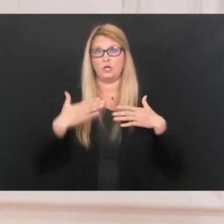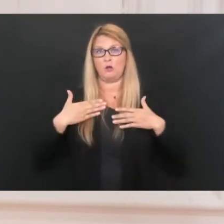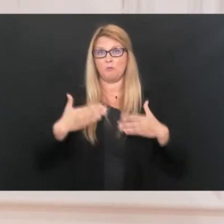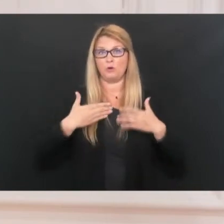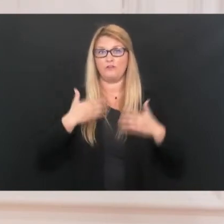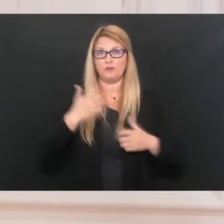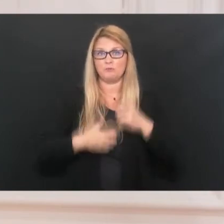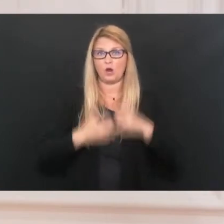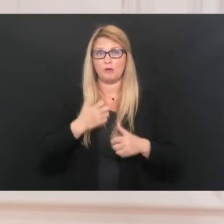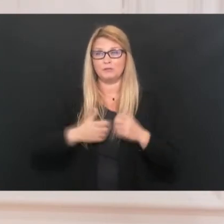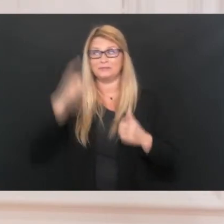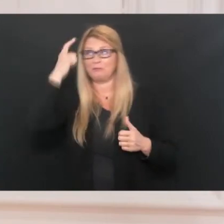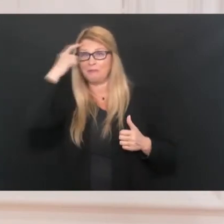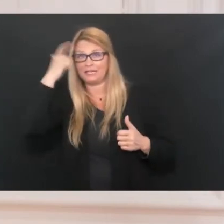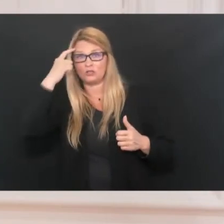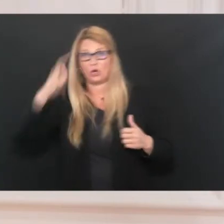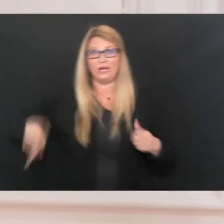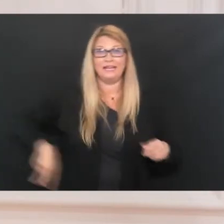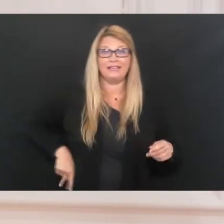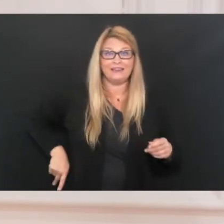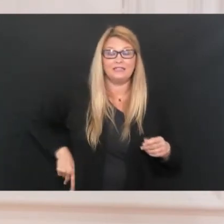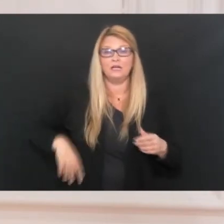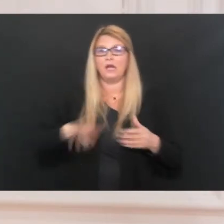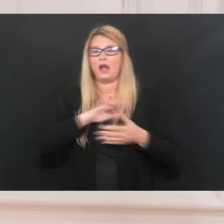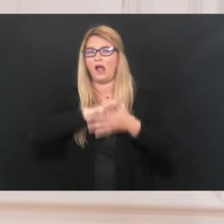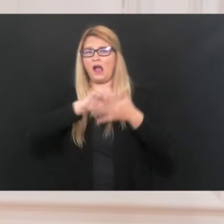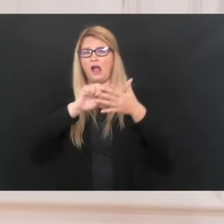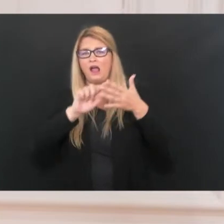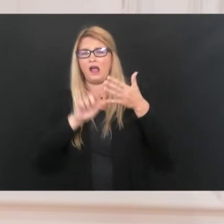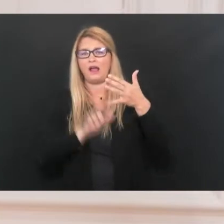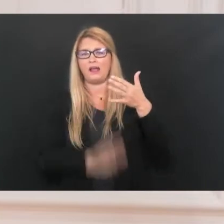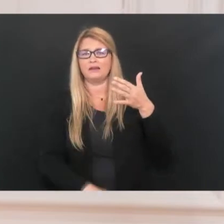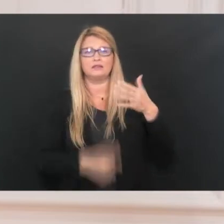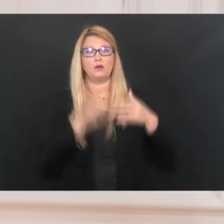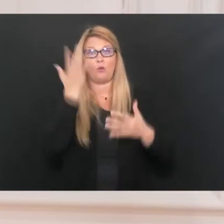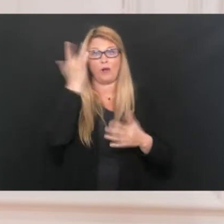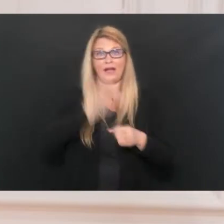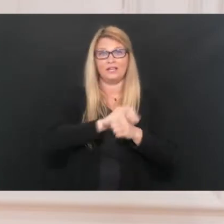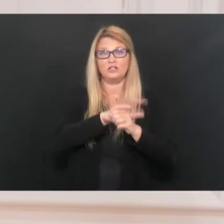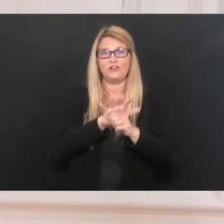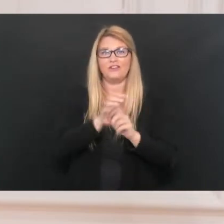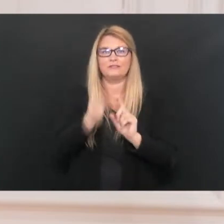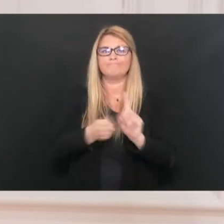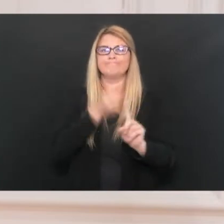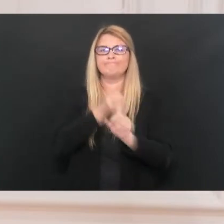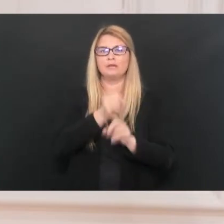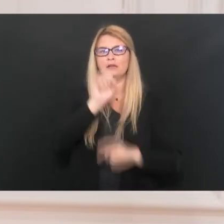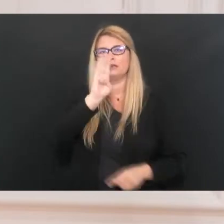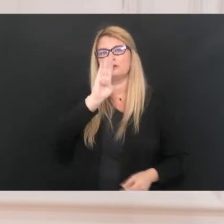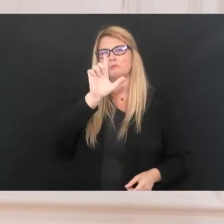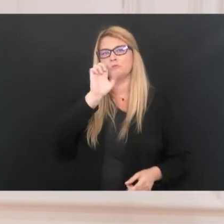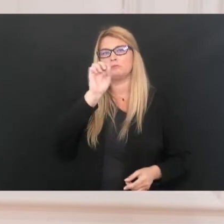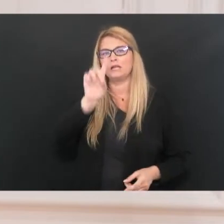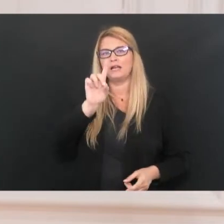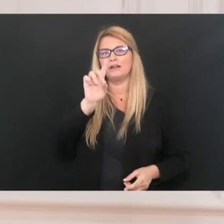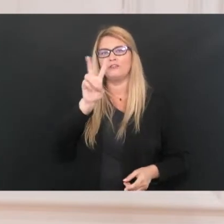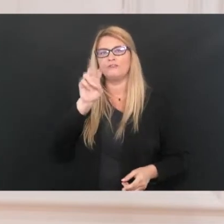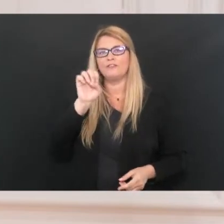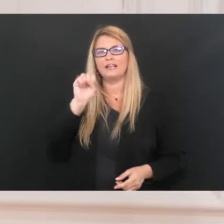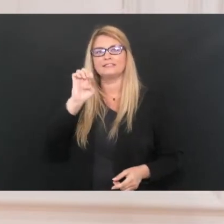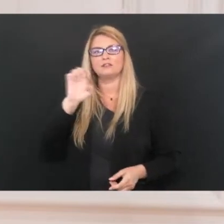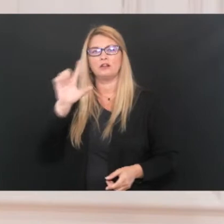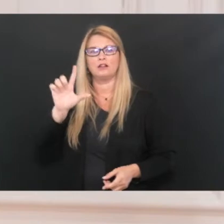thinking problems, kidney problems, because COVID-19 affects blood vessels. There's also a recent study out,